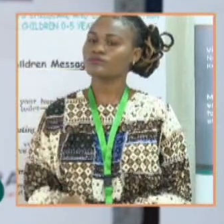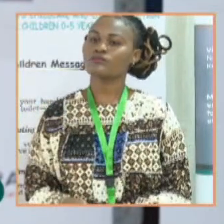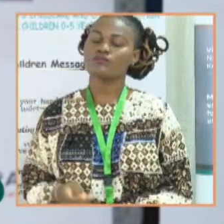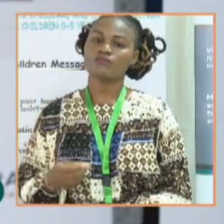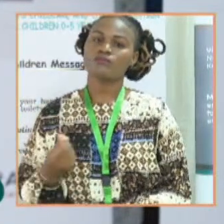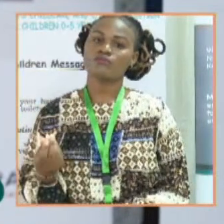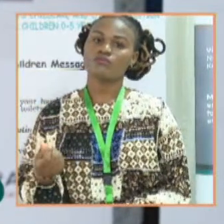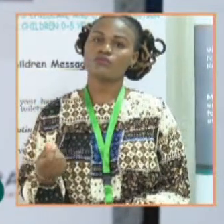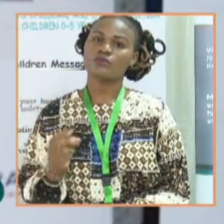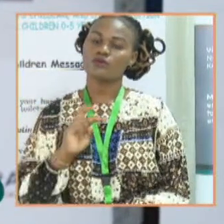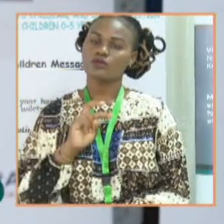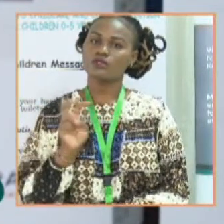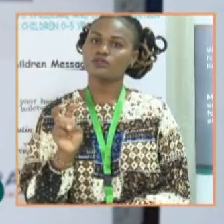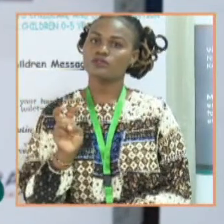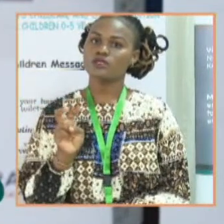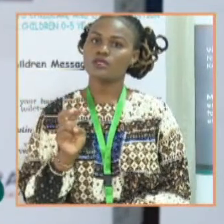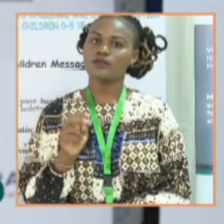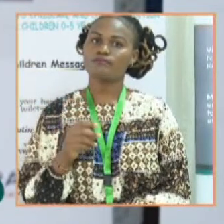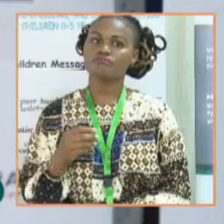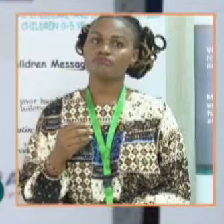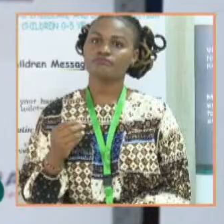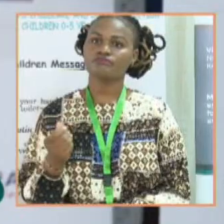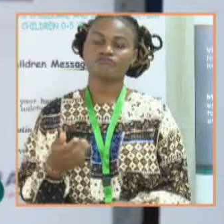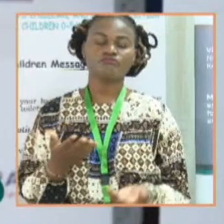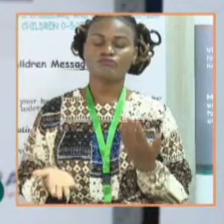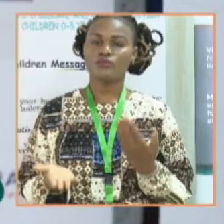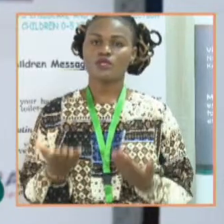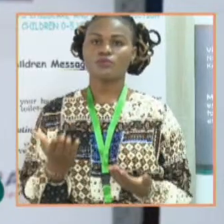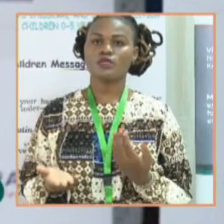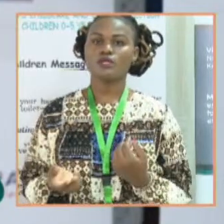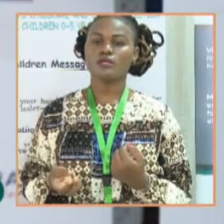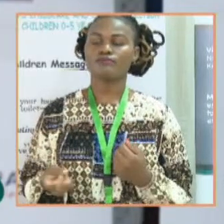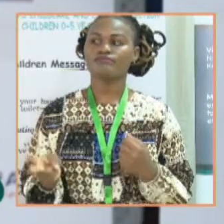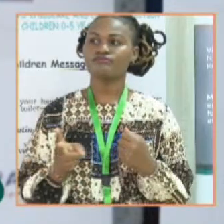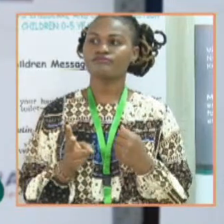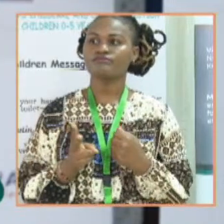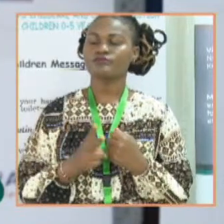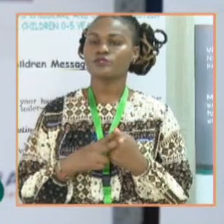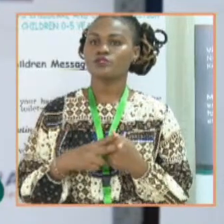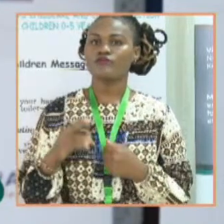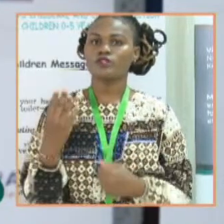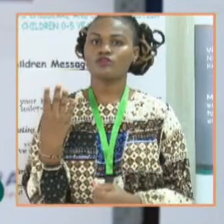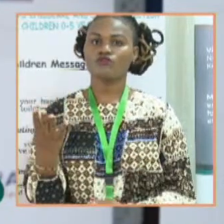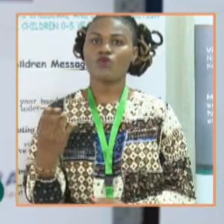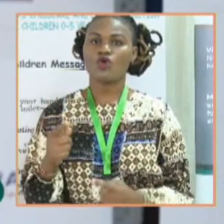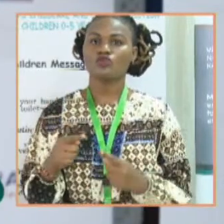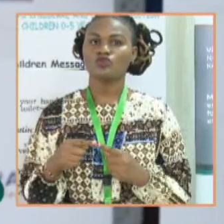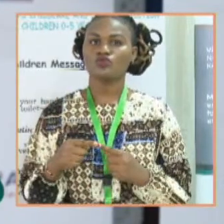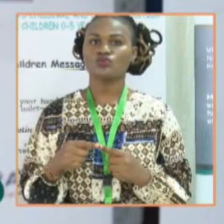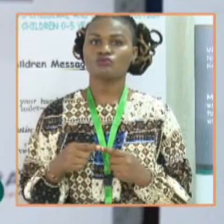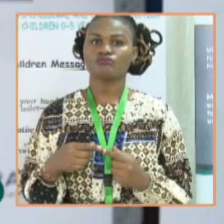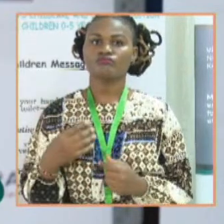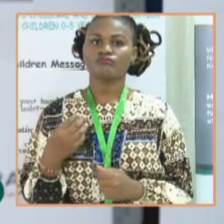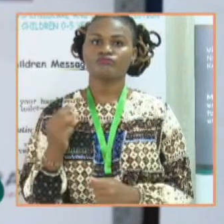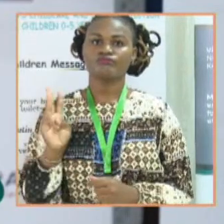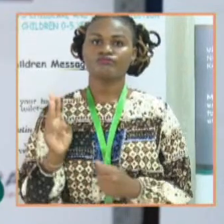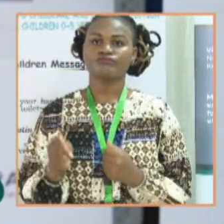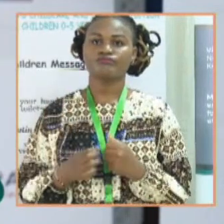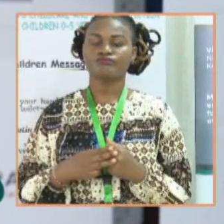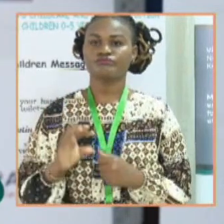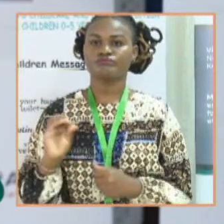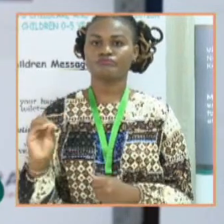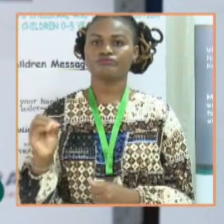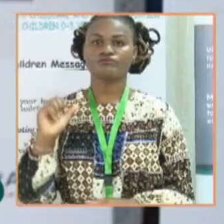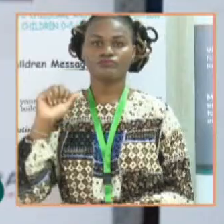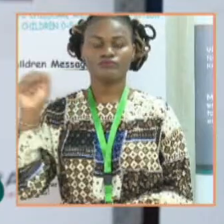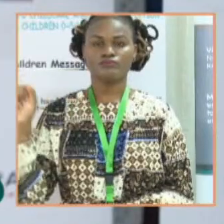see expenditure ranges from 42% to 68%. Again, not all of it is being expended.